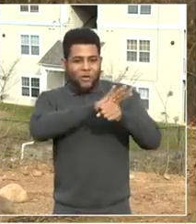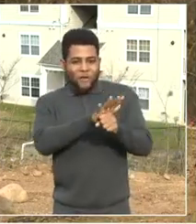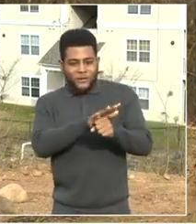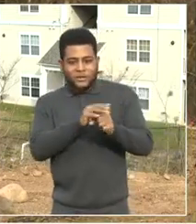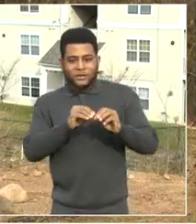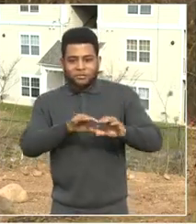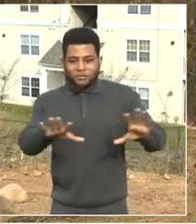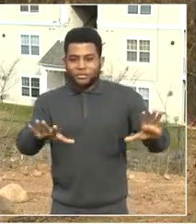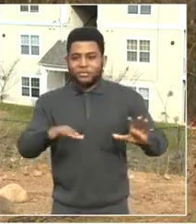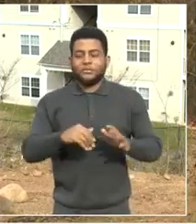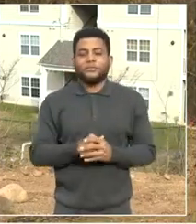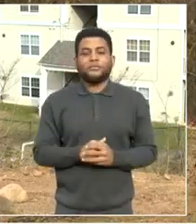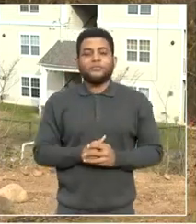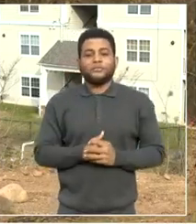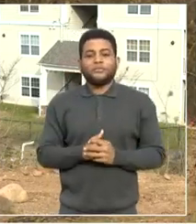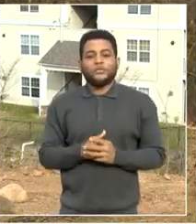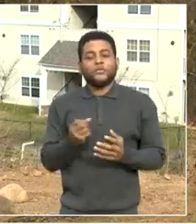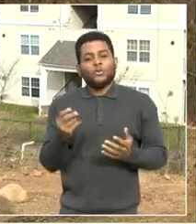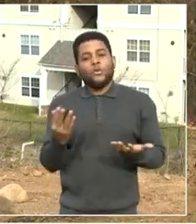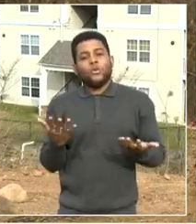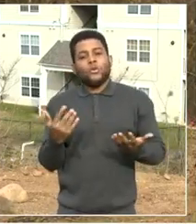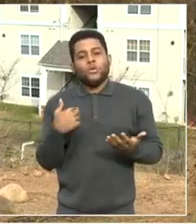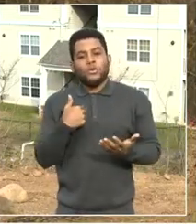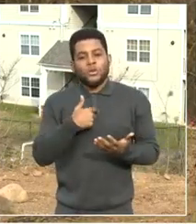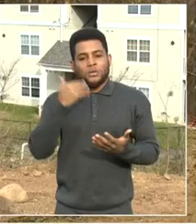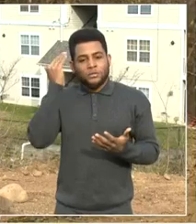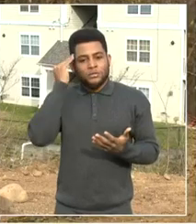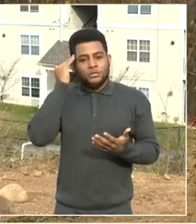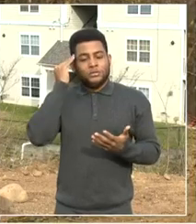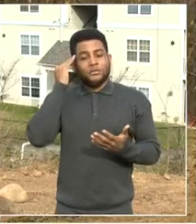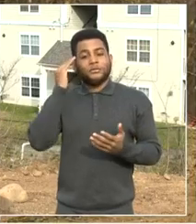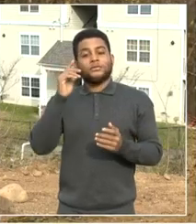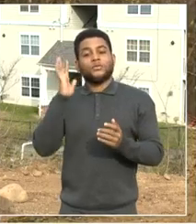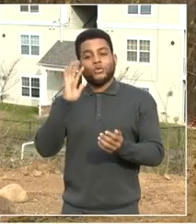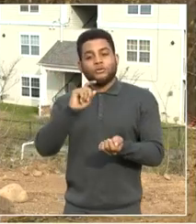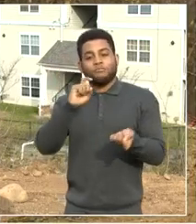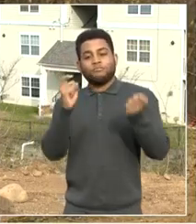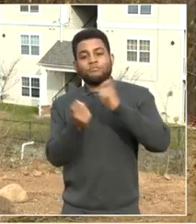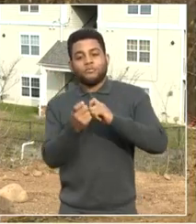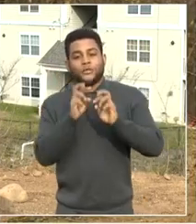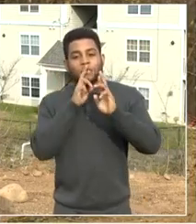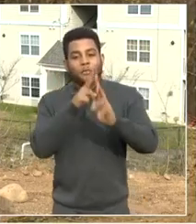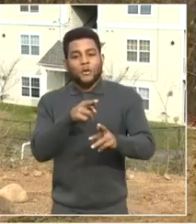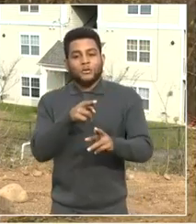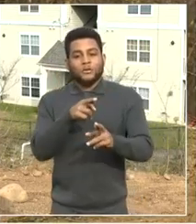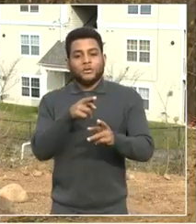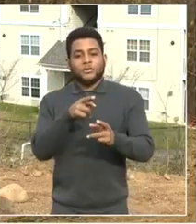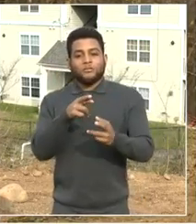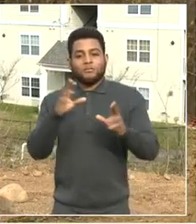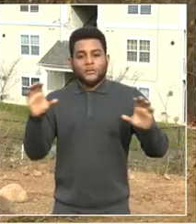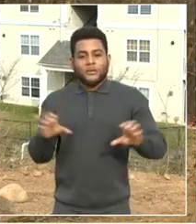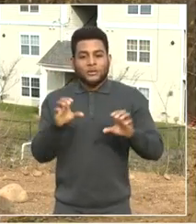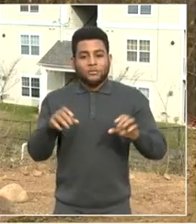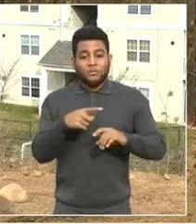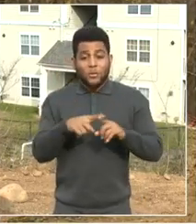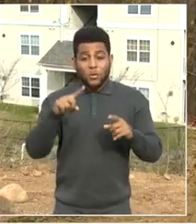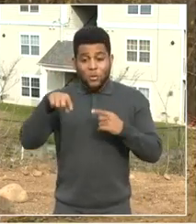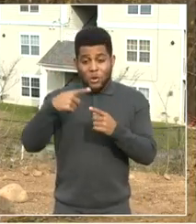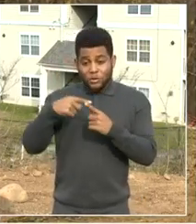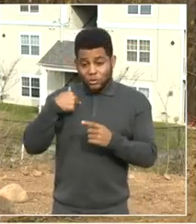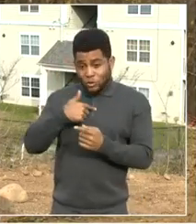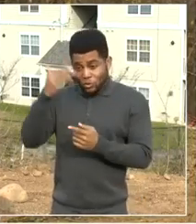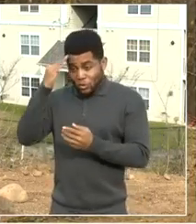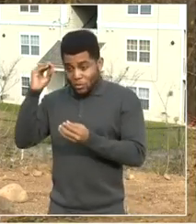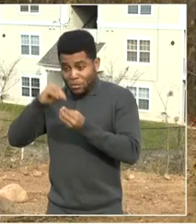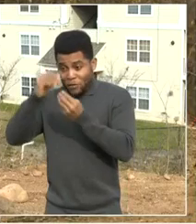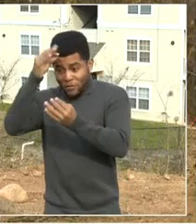changes in course for us around our emergency response. And when I know more, we'll report it to the people of the